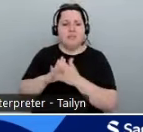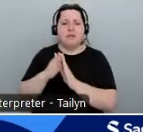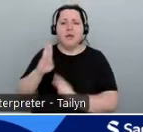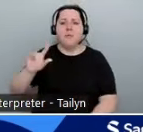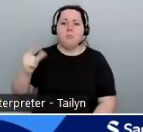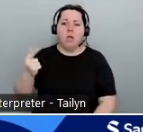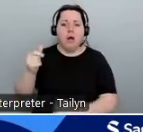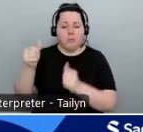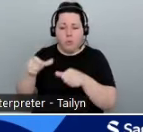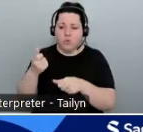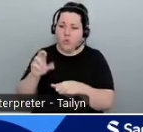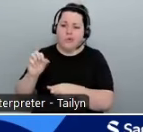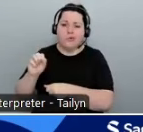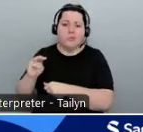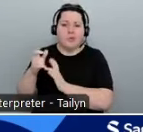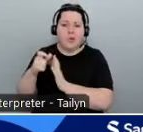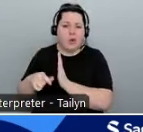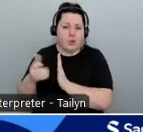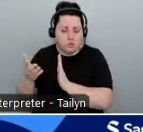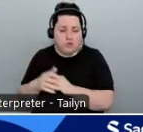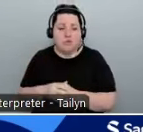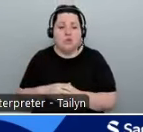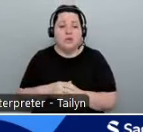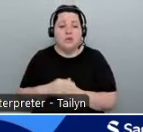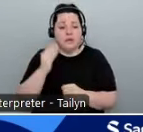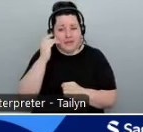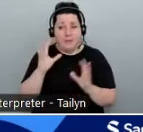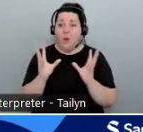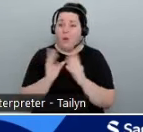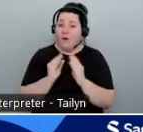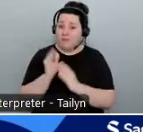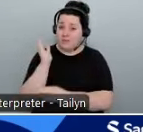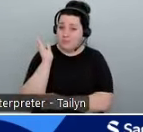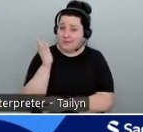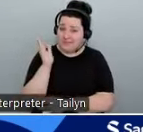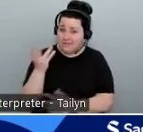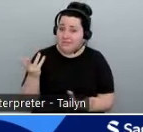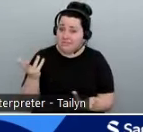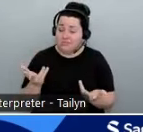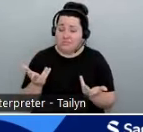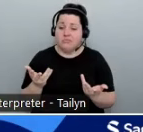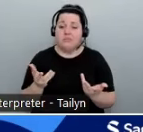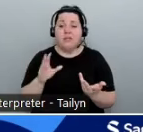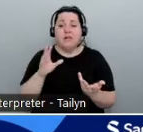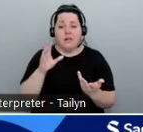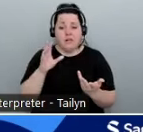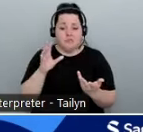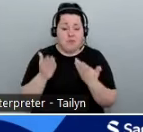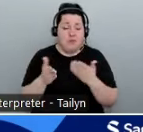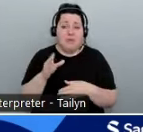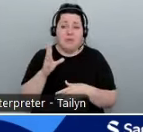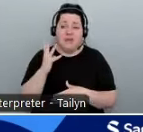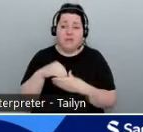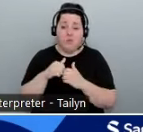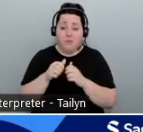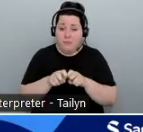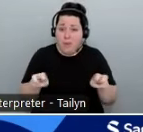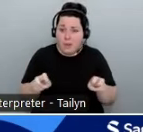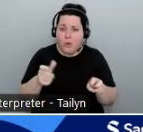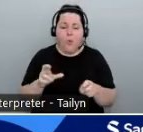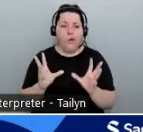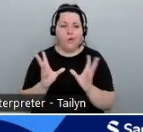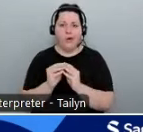articles. Think about conference presentations, for instance, being a part of a panel in a conference or presenting.